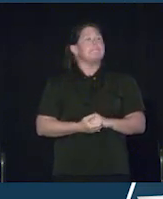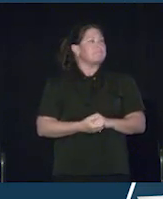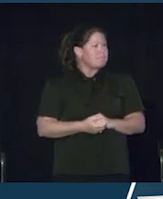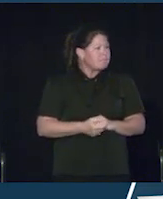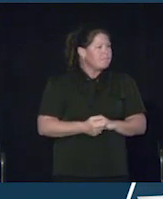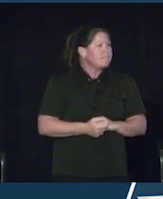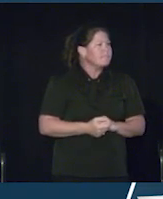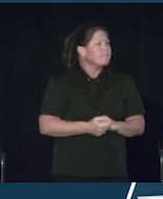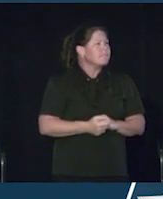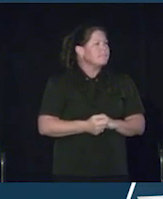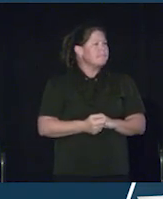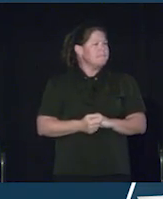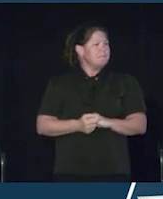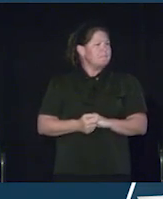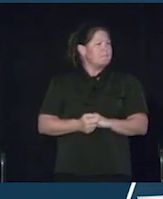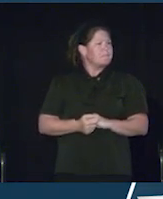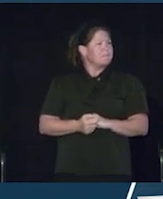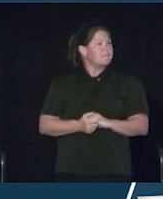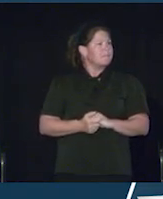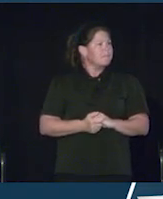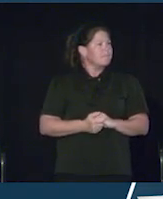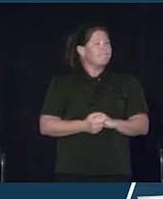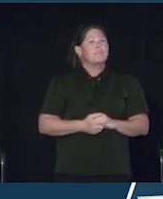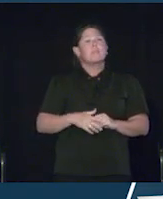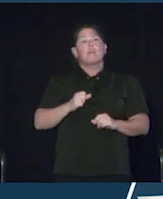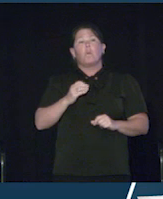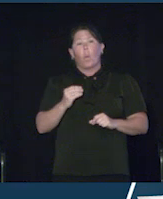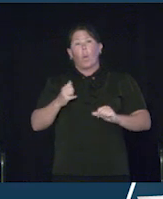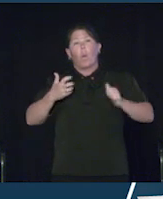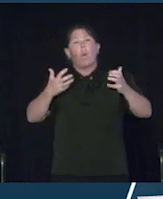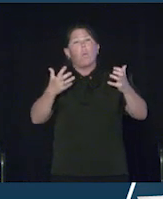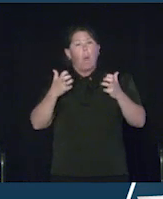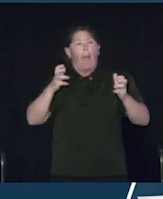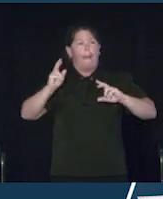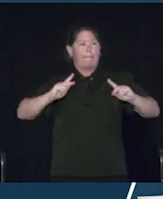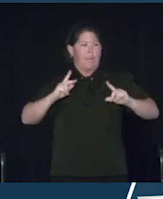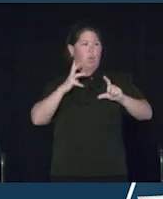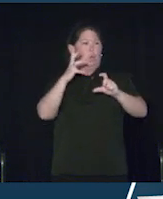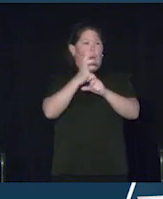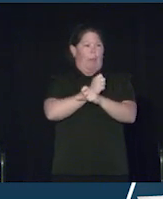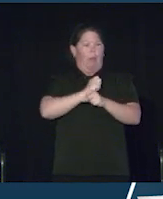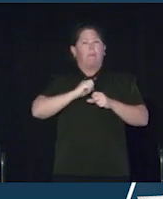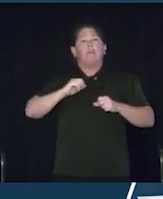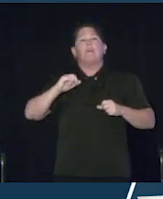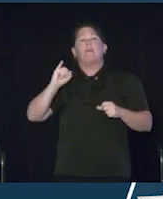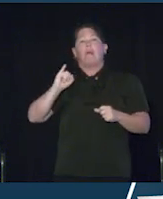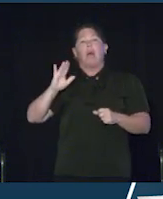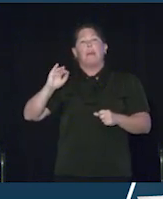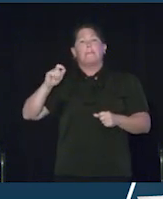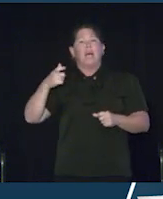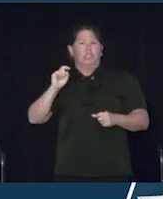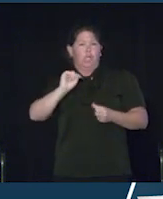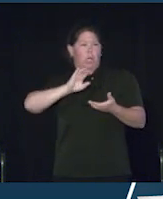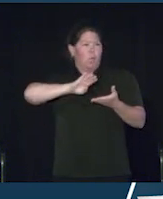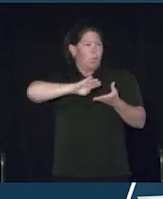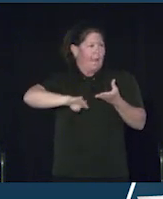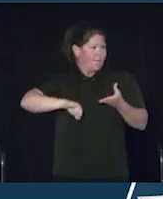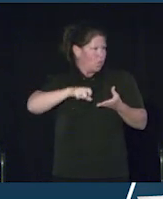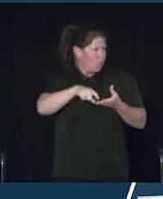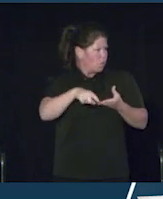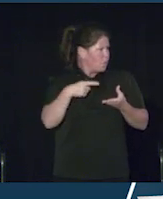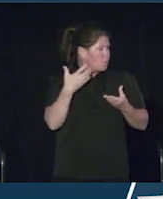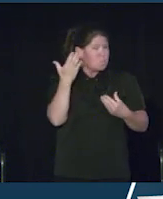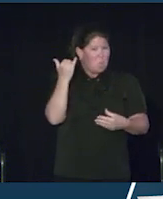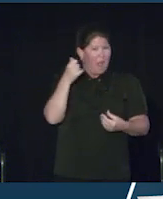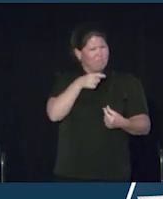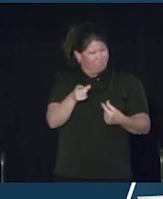So we want individuals to receive iBudget waiver services. So that individuals with developmental disabilities have a safe place